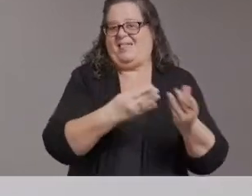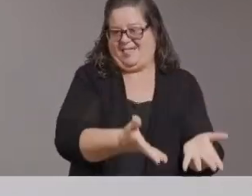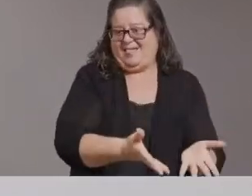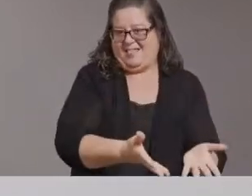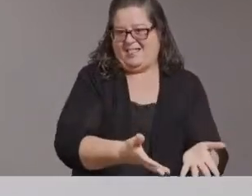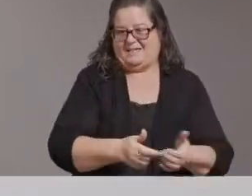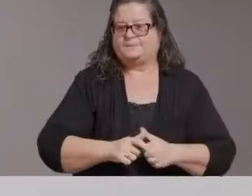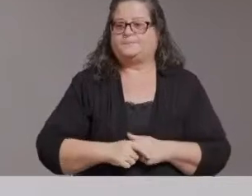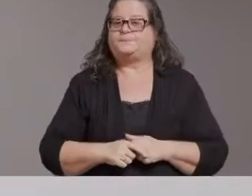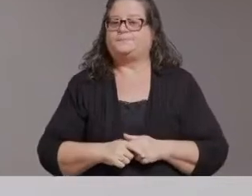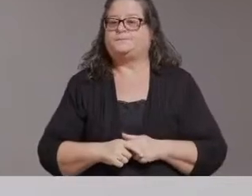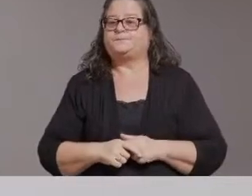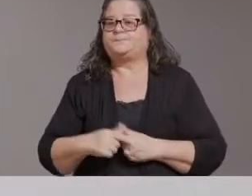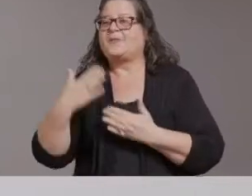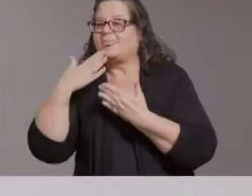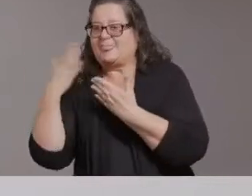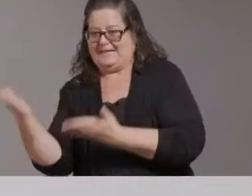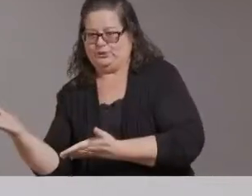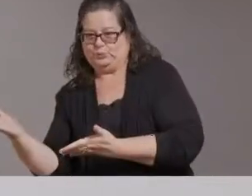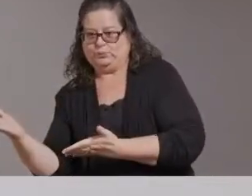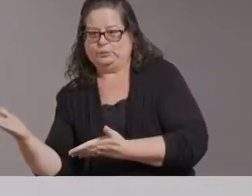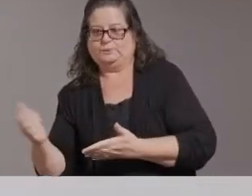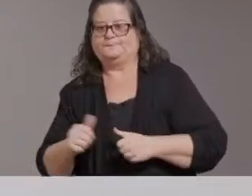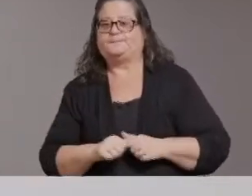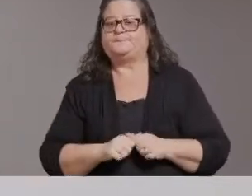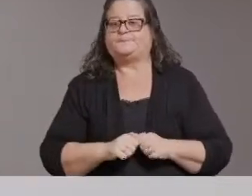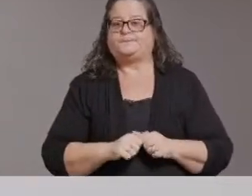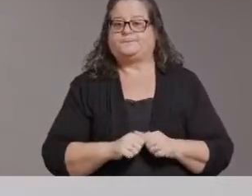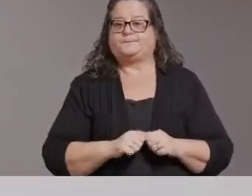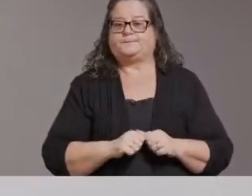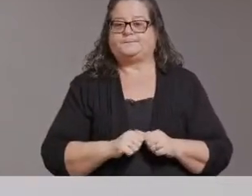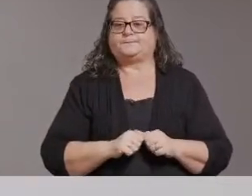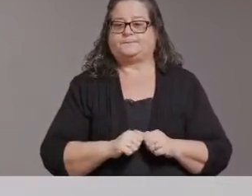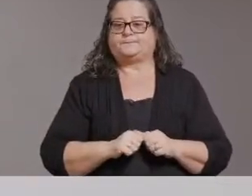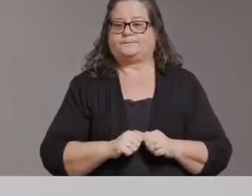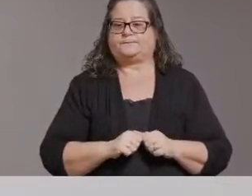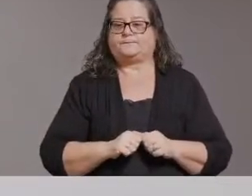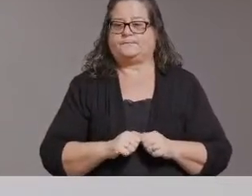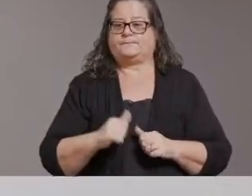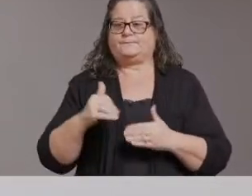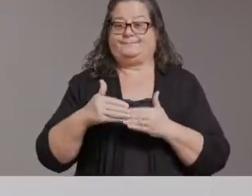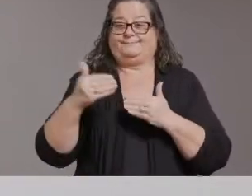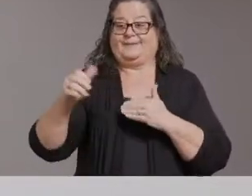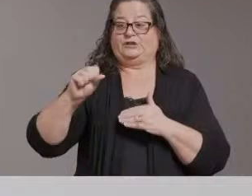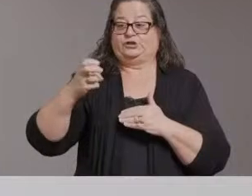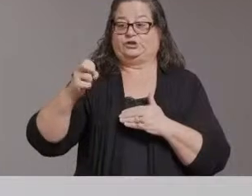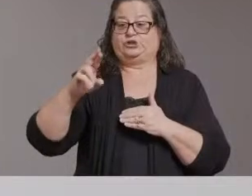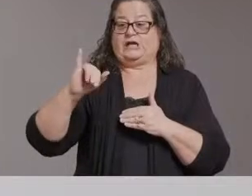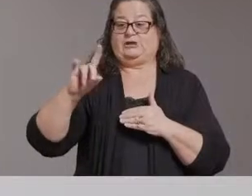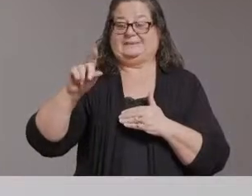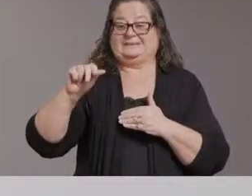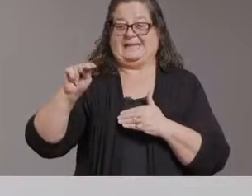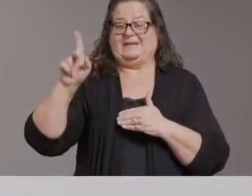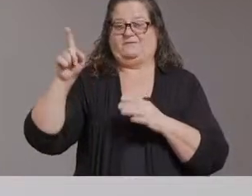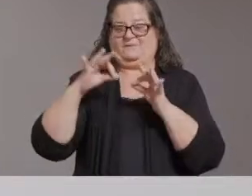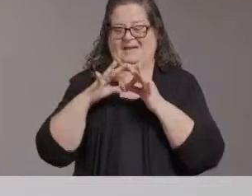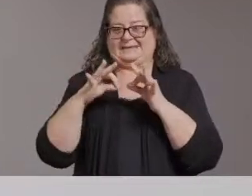Great, thank you. Welcome. Okay, next is Sheridan and Flagstaff. Hi.